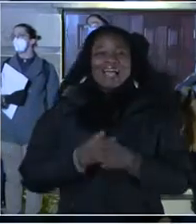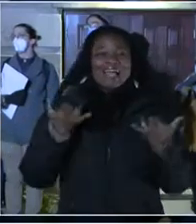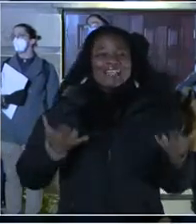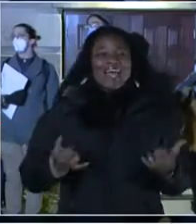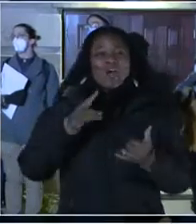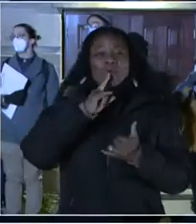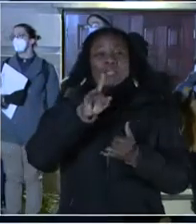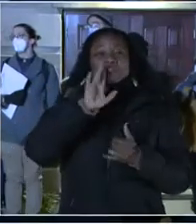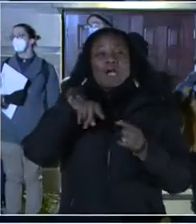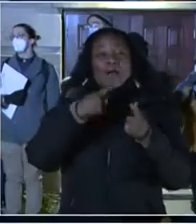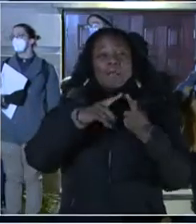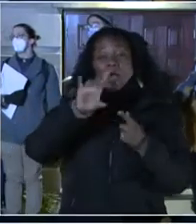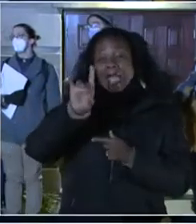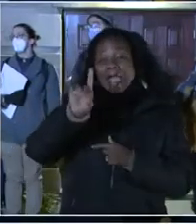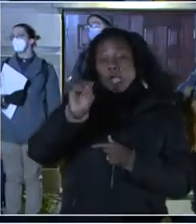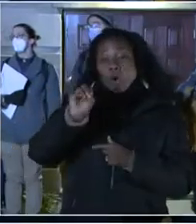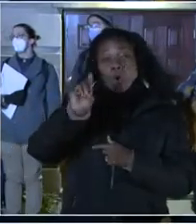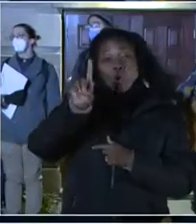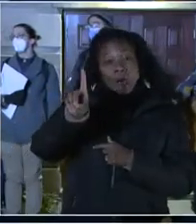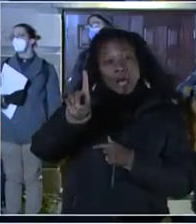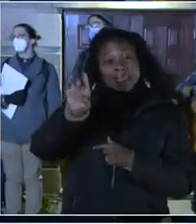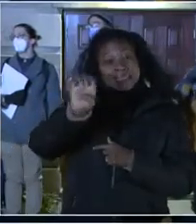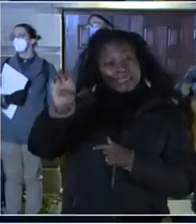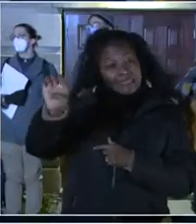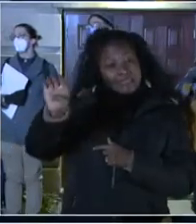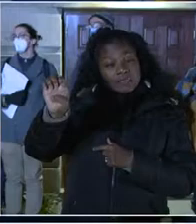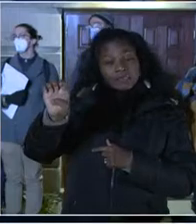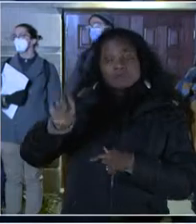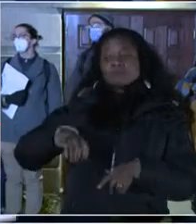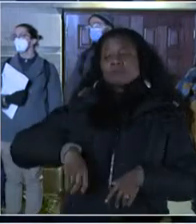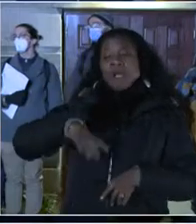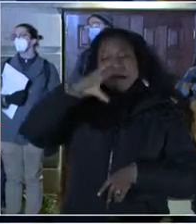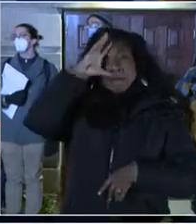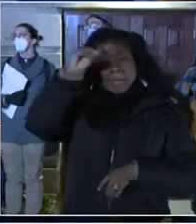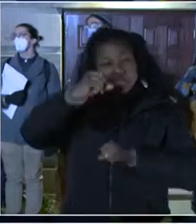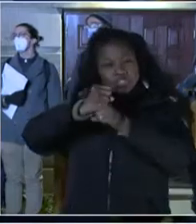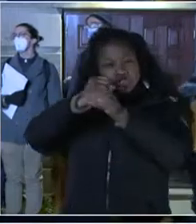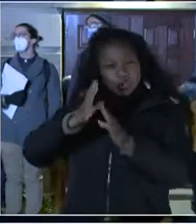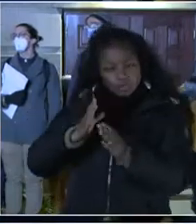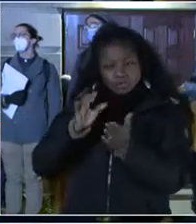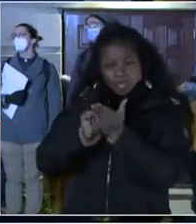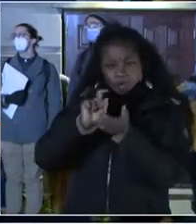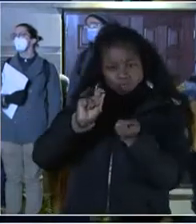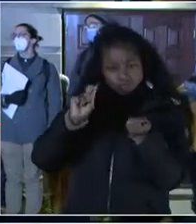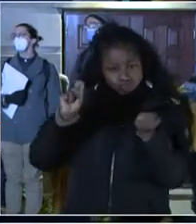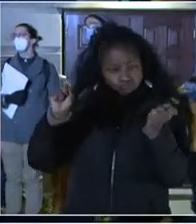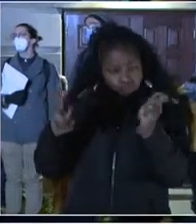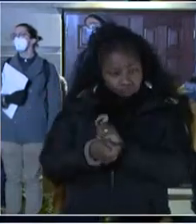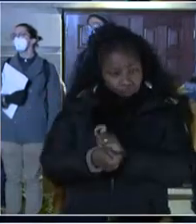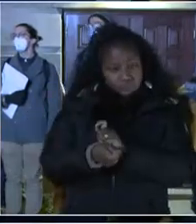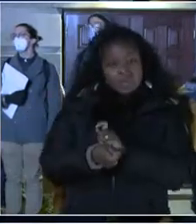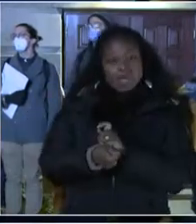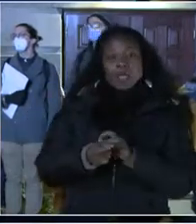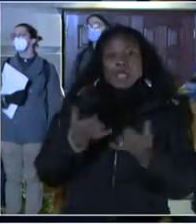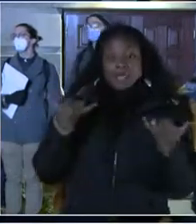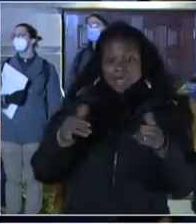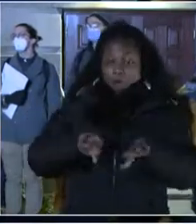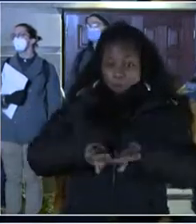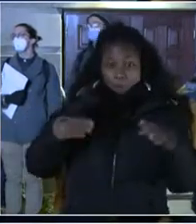801 East. It's a men's shelter that we have transformed and are